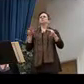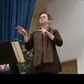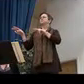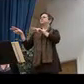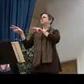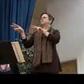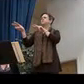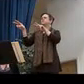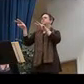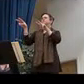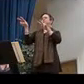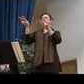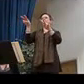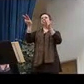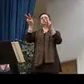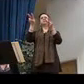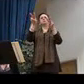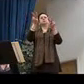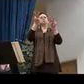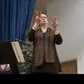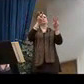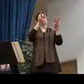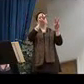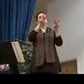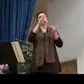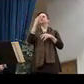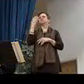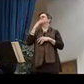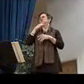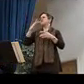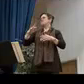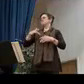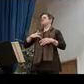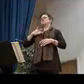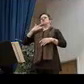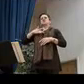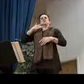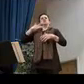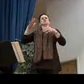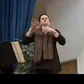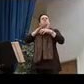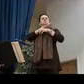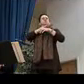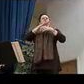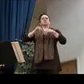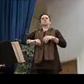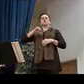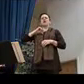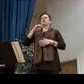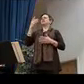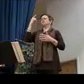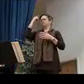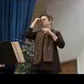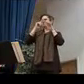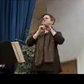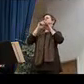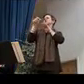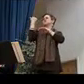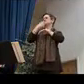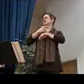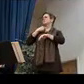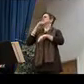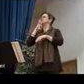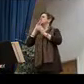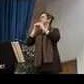gymnasium and I'm just so filled with pride. It struck me the other day when I was talking with some of you that I won't see some of your faces again on